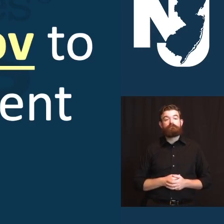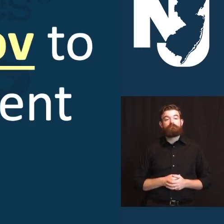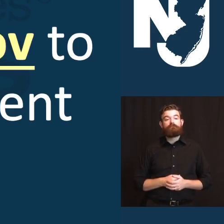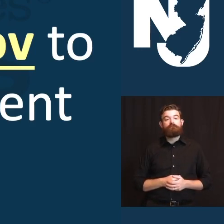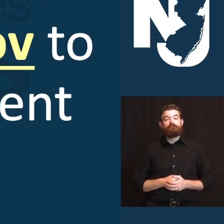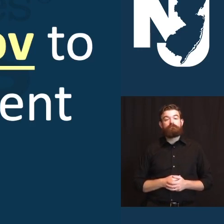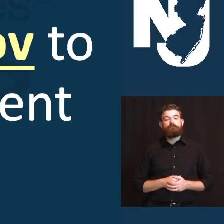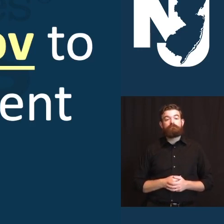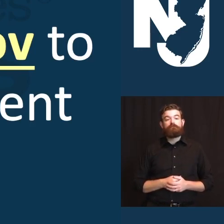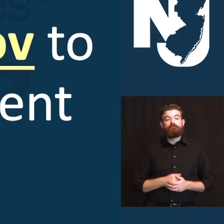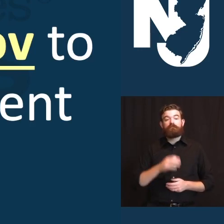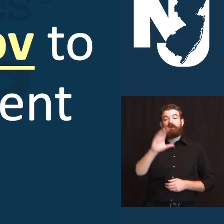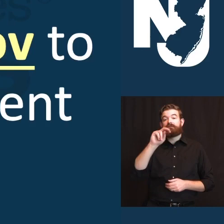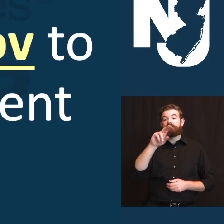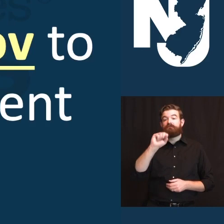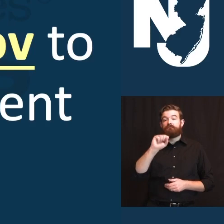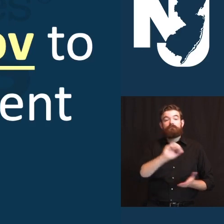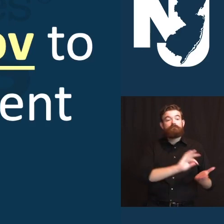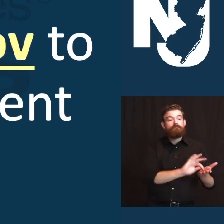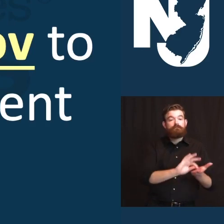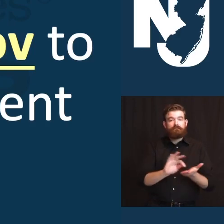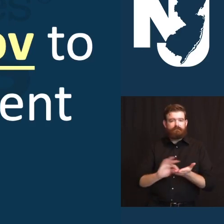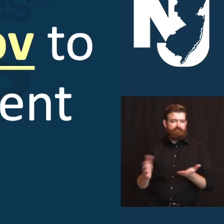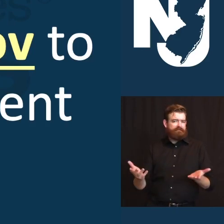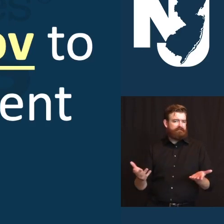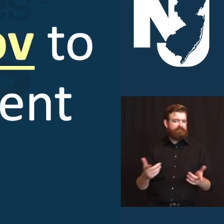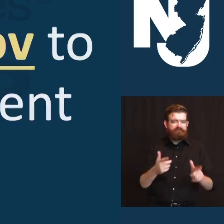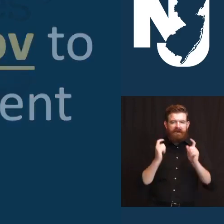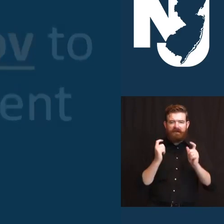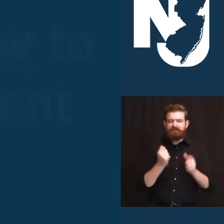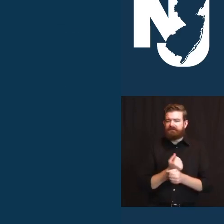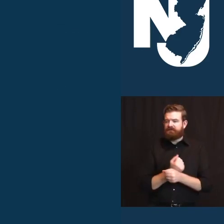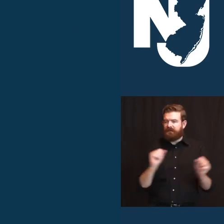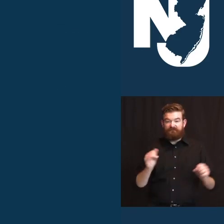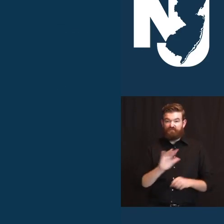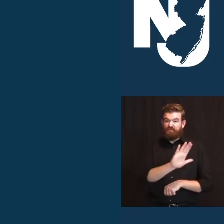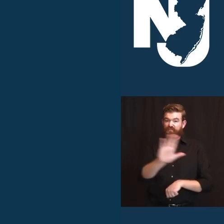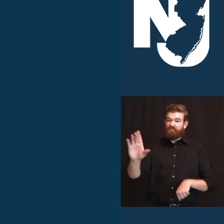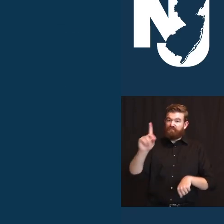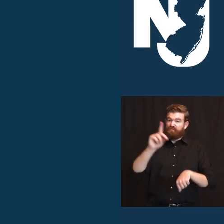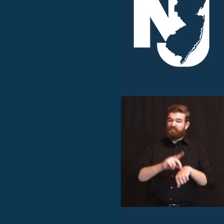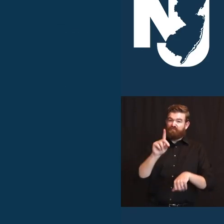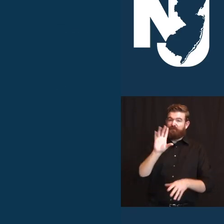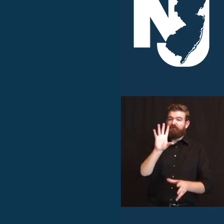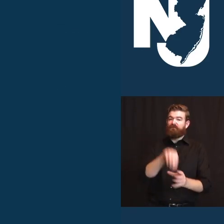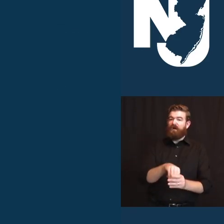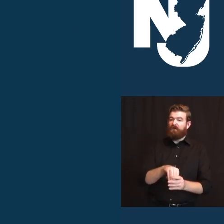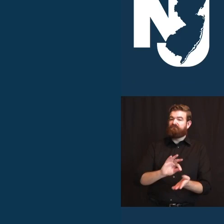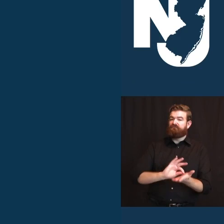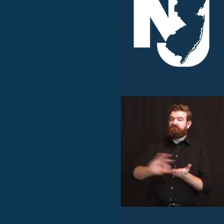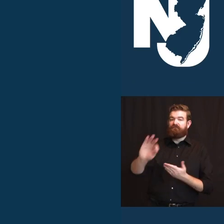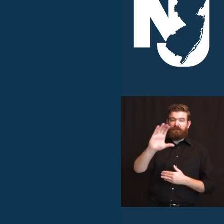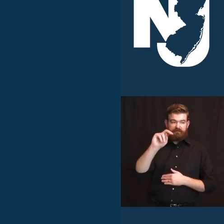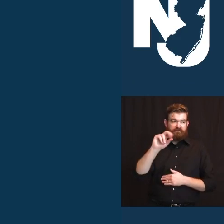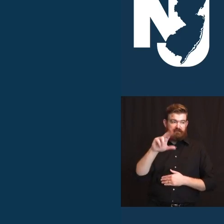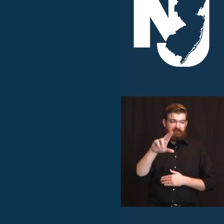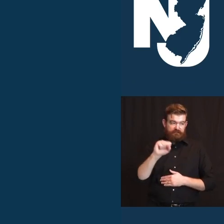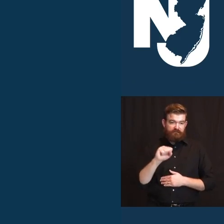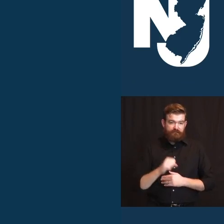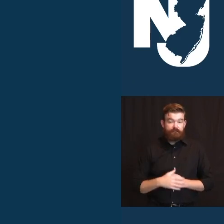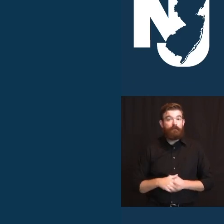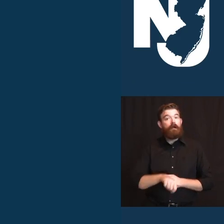duty. So, another of our civic duties, of course, is voting. On Tuesday, we announced the broad rollout of our new